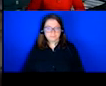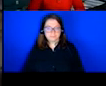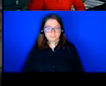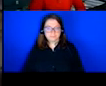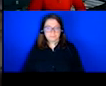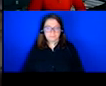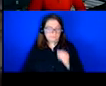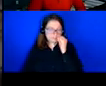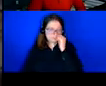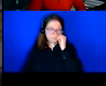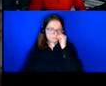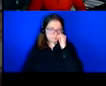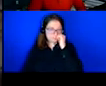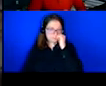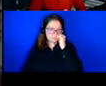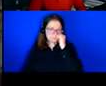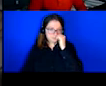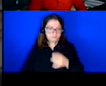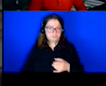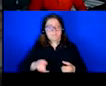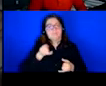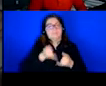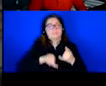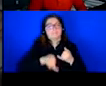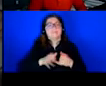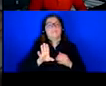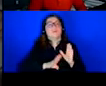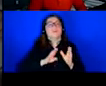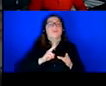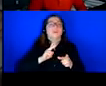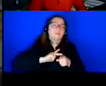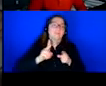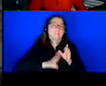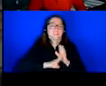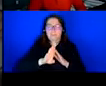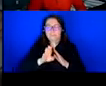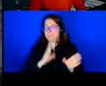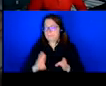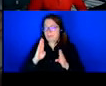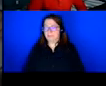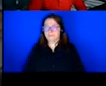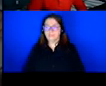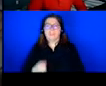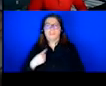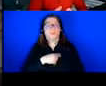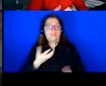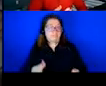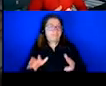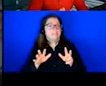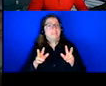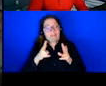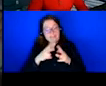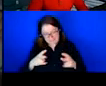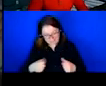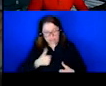Awesome. Alrighty. And the last part of this is creating your professional development plan. So now we're thinking about, we've assessed ourselves,